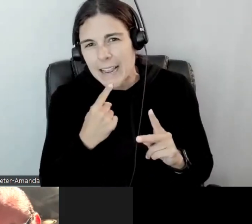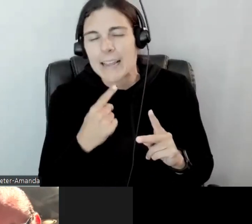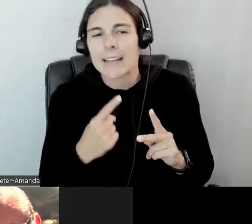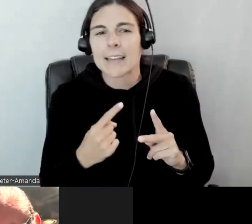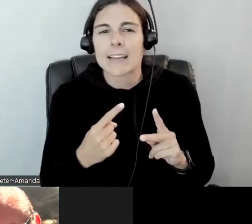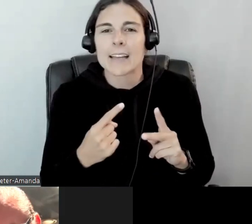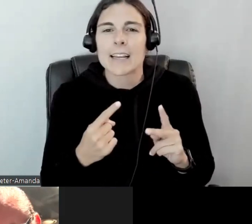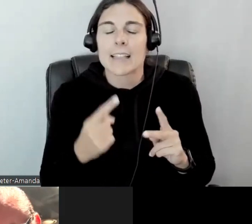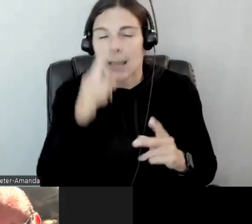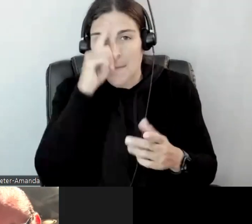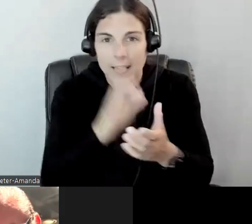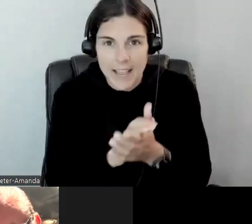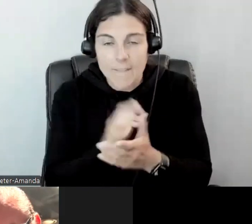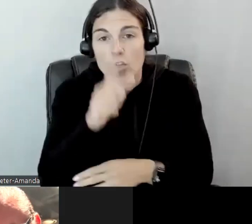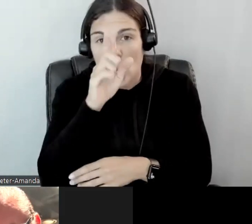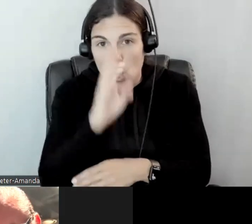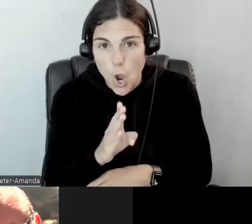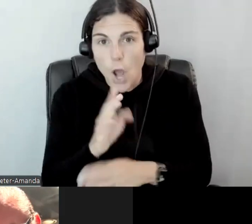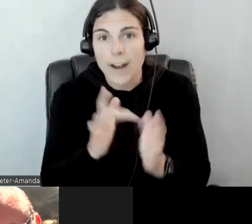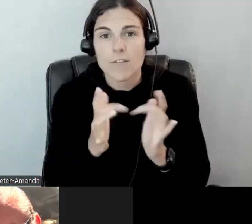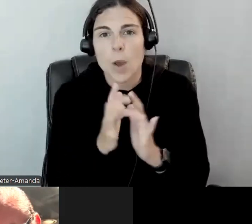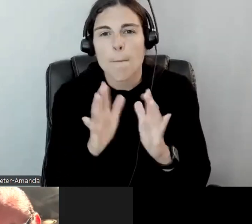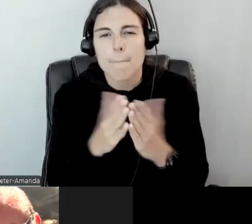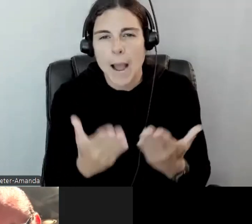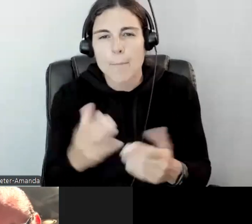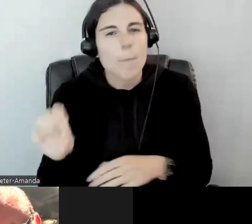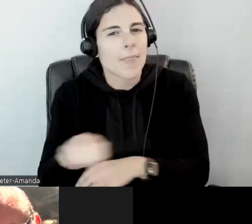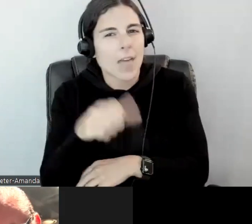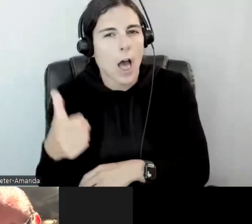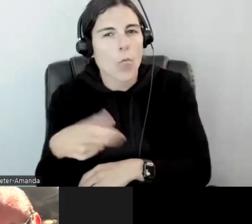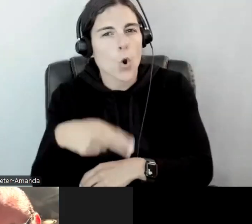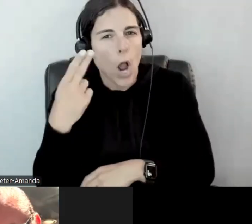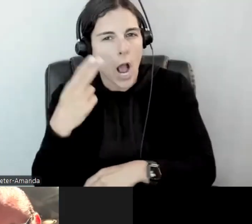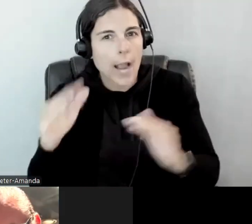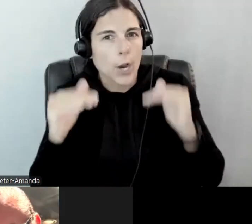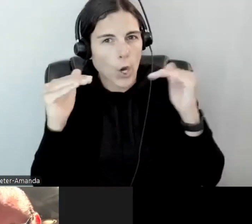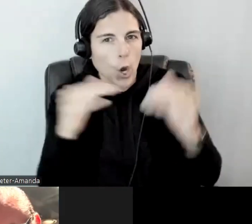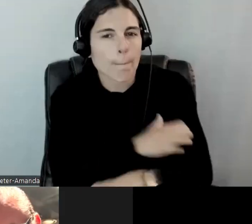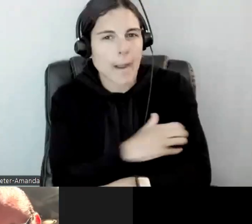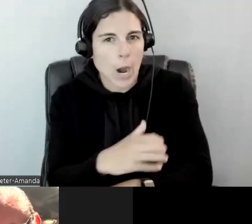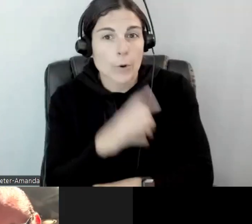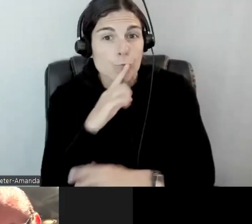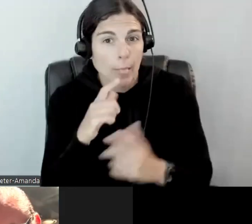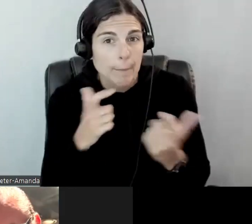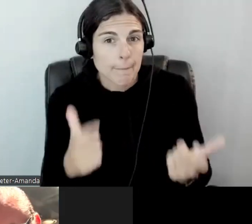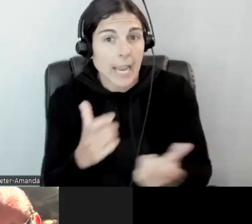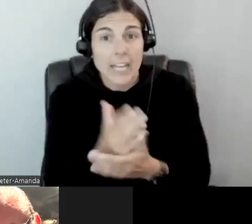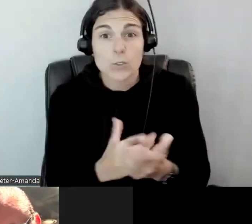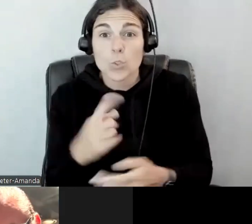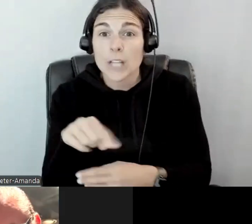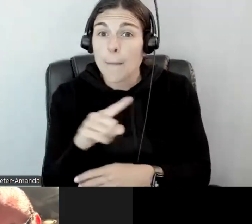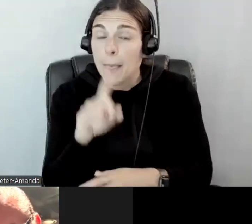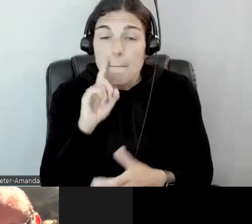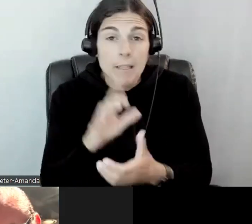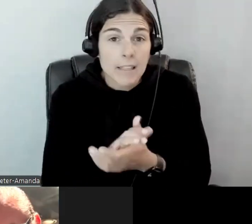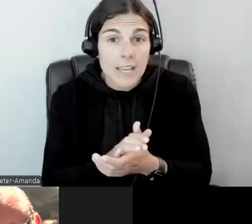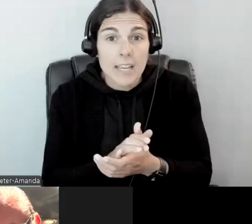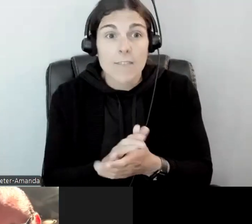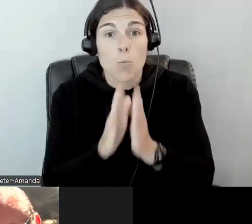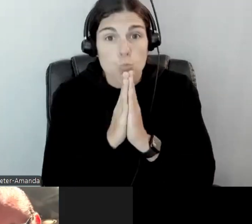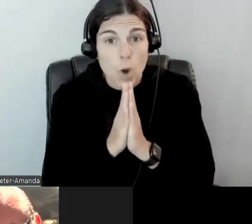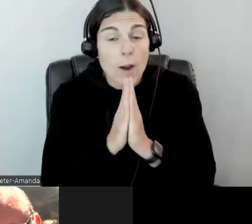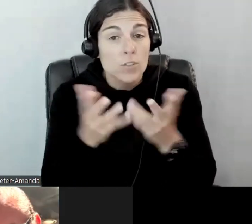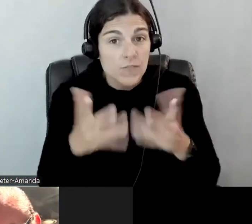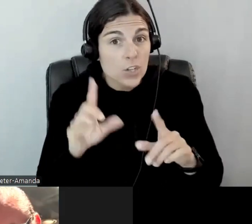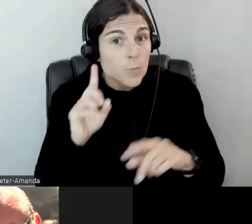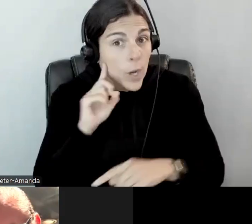but the variation of what that other higher power spiritual force is pretty big. And so some of them may believe that prayer is being heard. Many